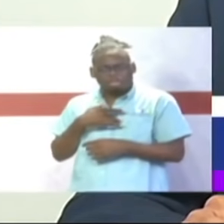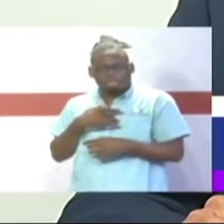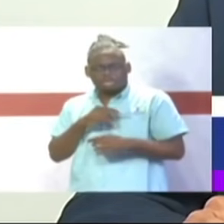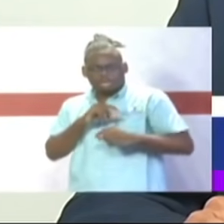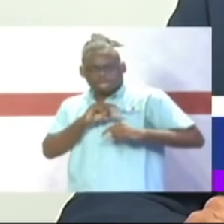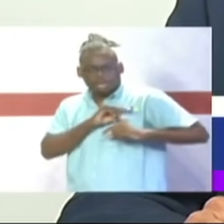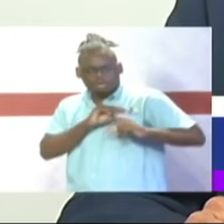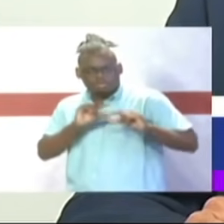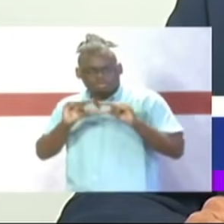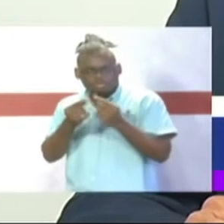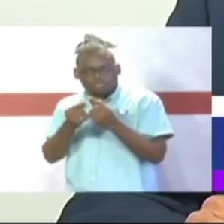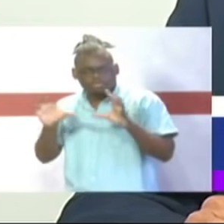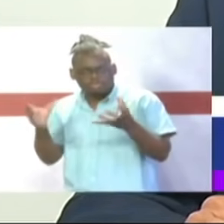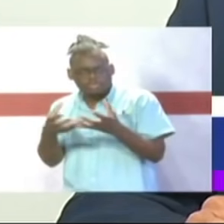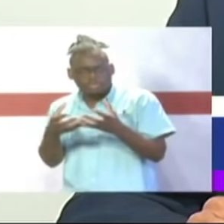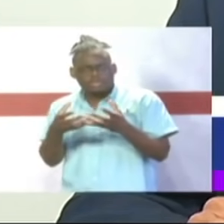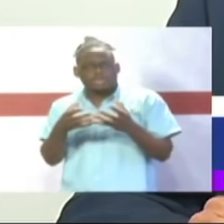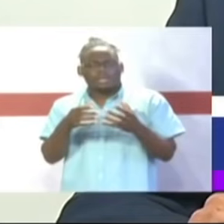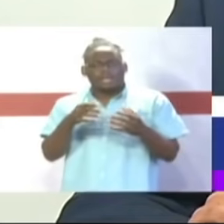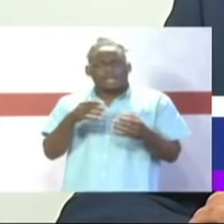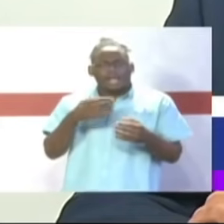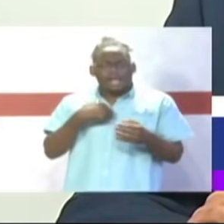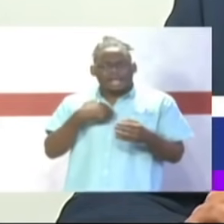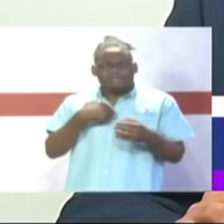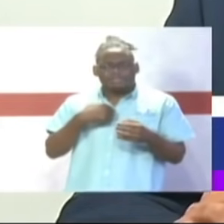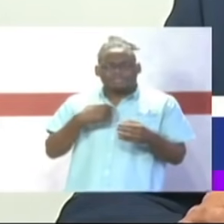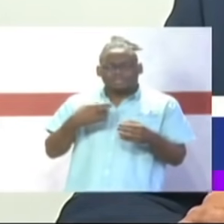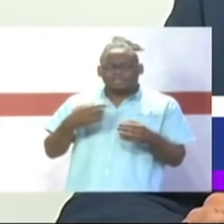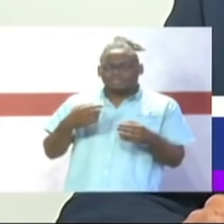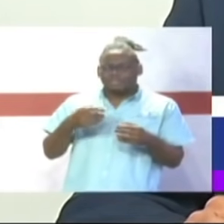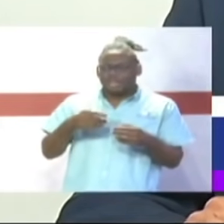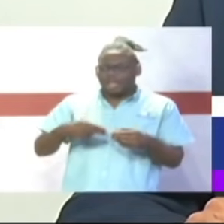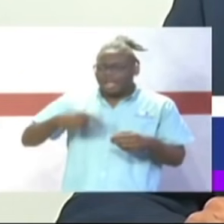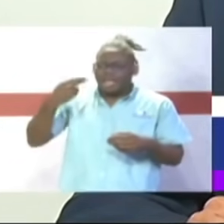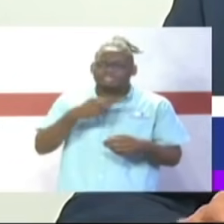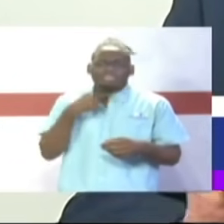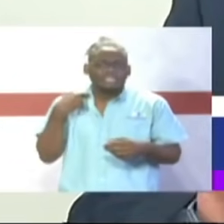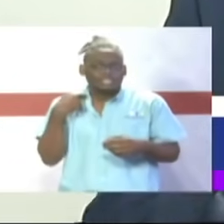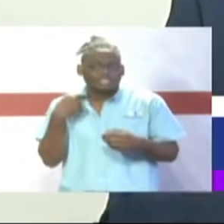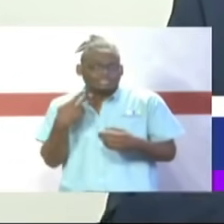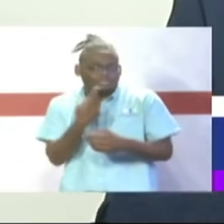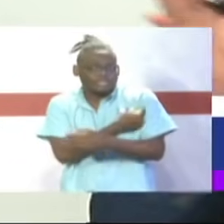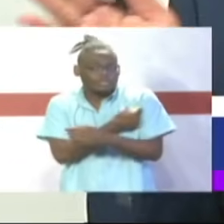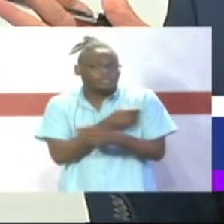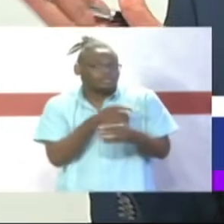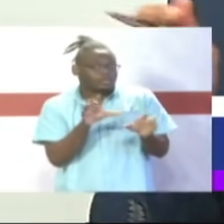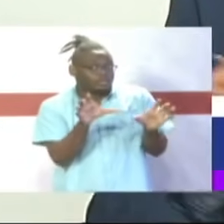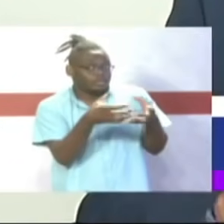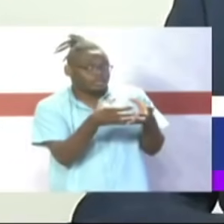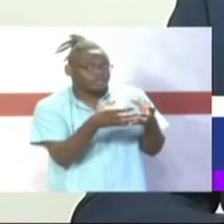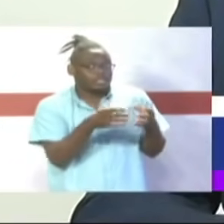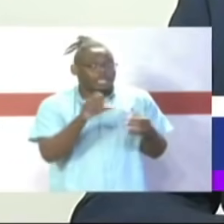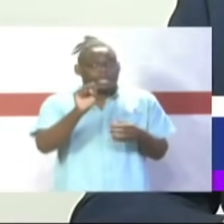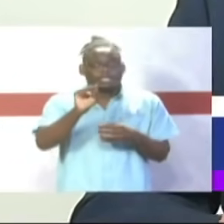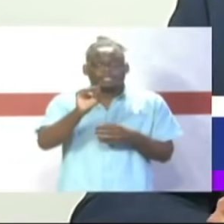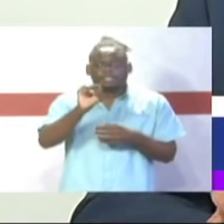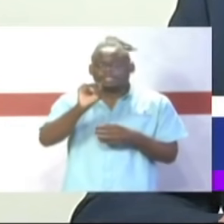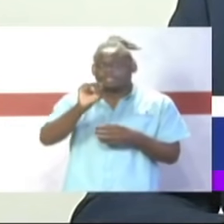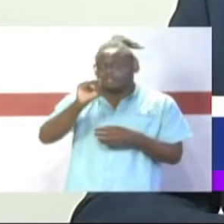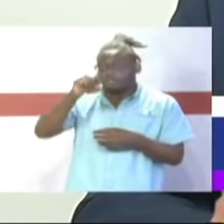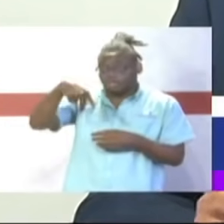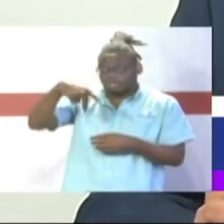3rd shot. In the case of Sinopharm, let me reiterate, it is slightly bifurcated.